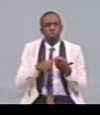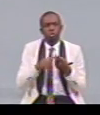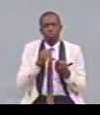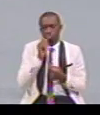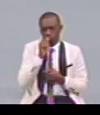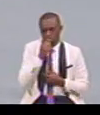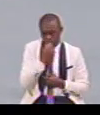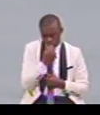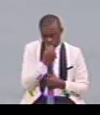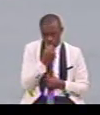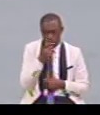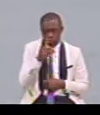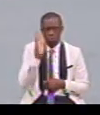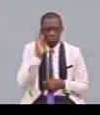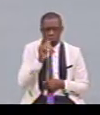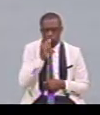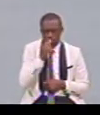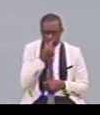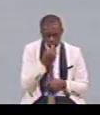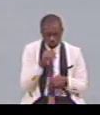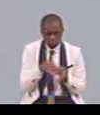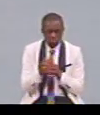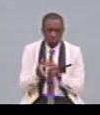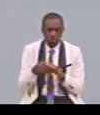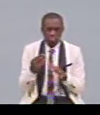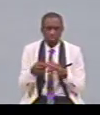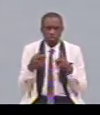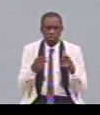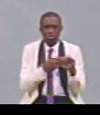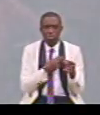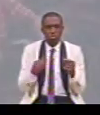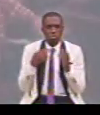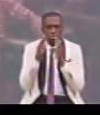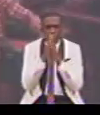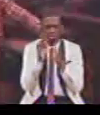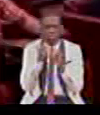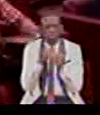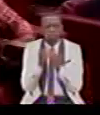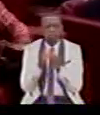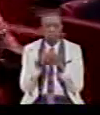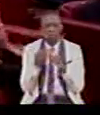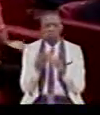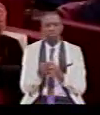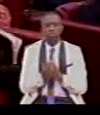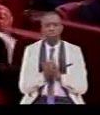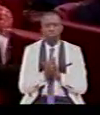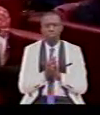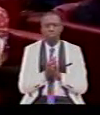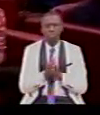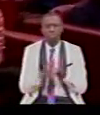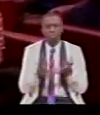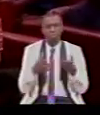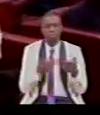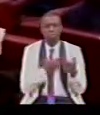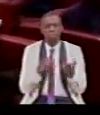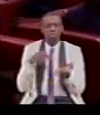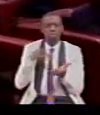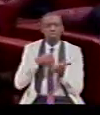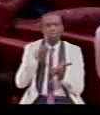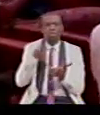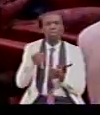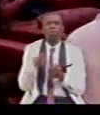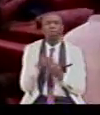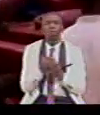will endure. Amen. Let's rise up and talk to the Lord in prayer. Let's rise up now and talk to